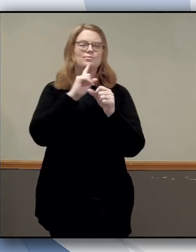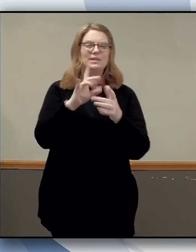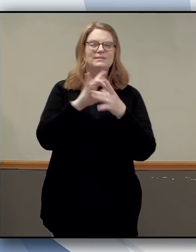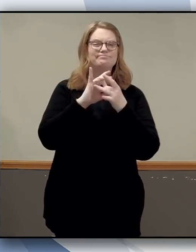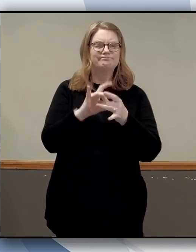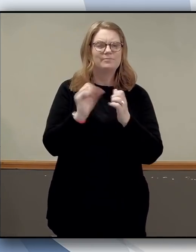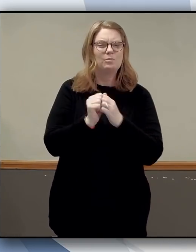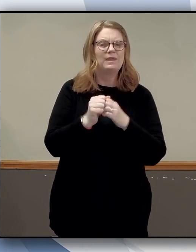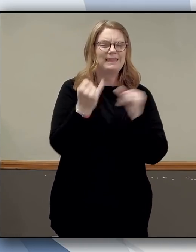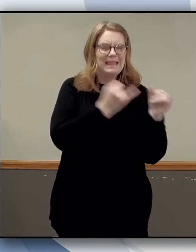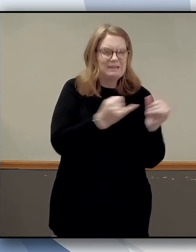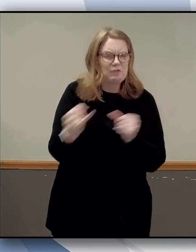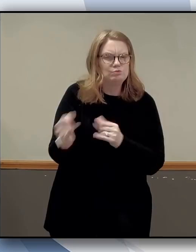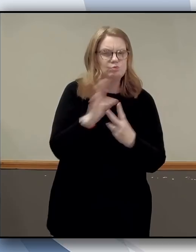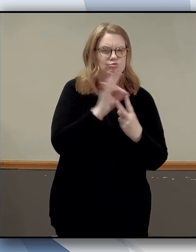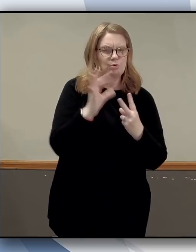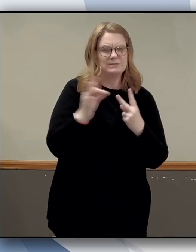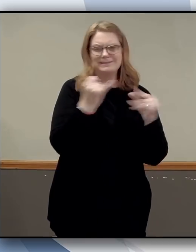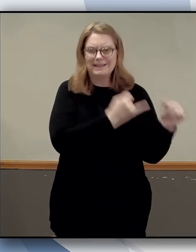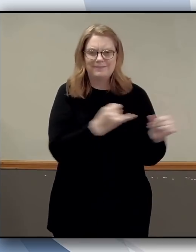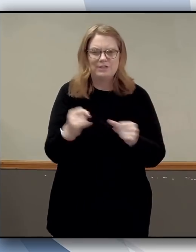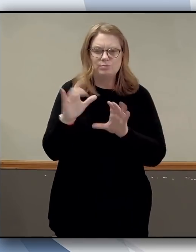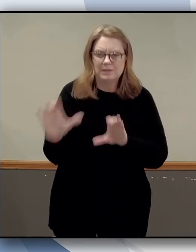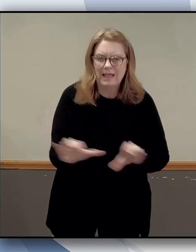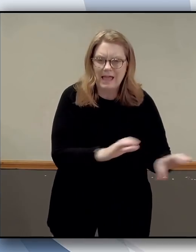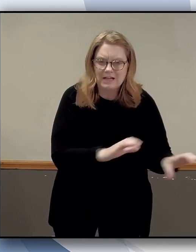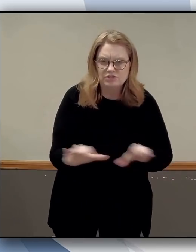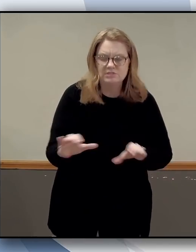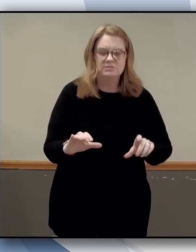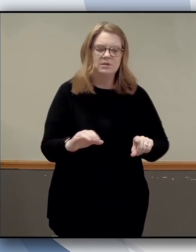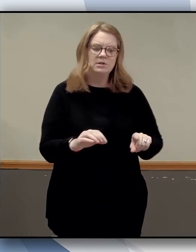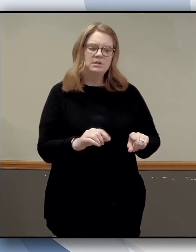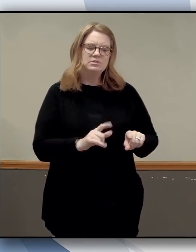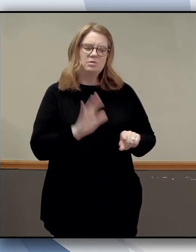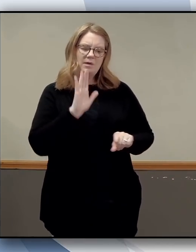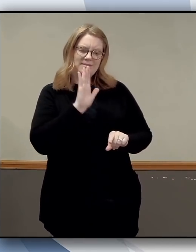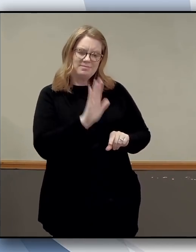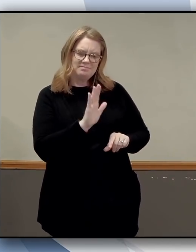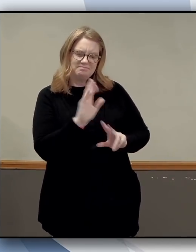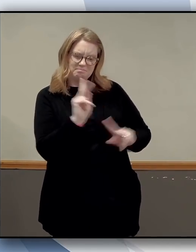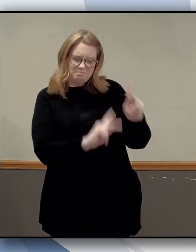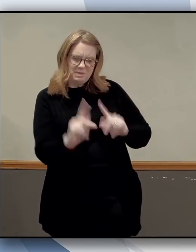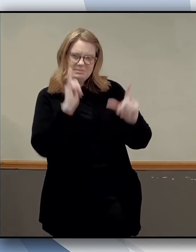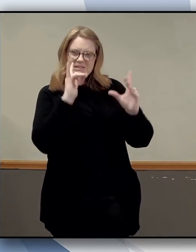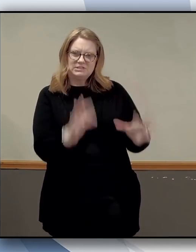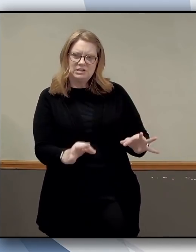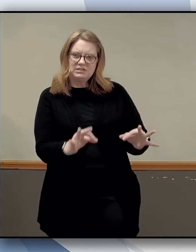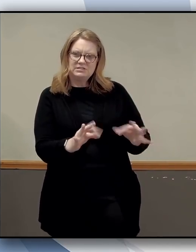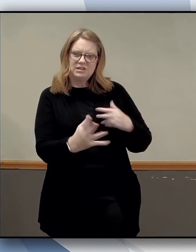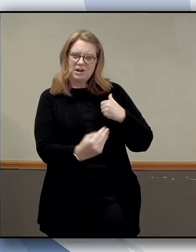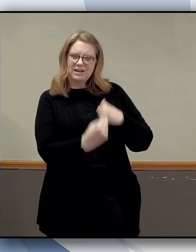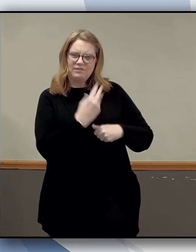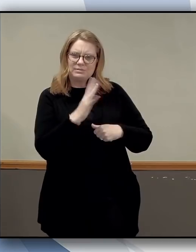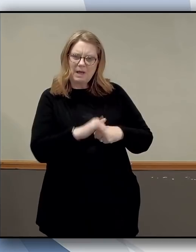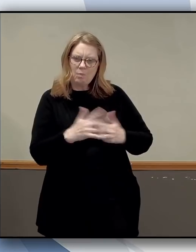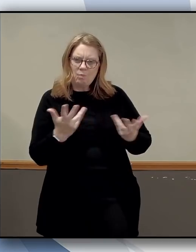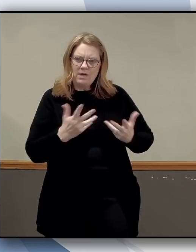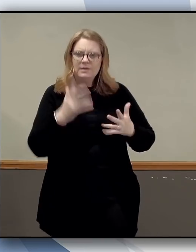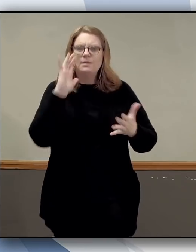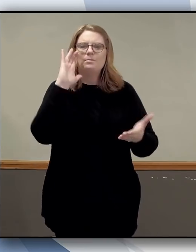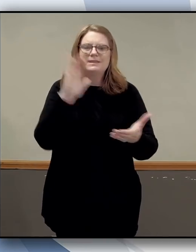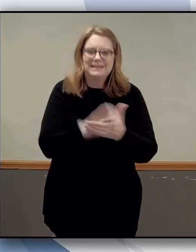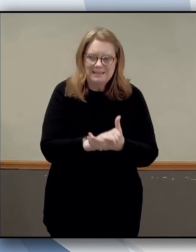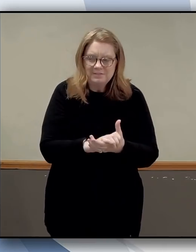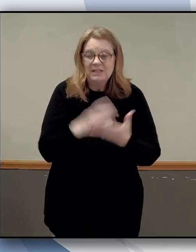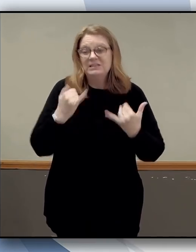actions. And those individual actions are often based on beliefs. And every aspect of dealing with this